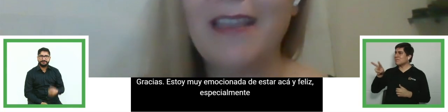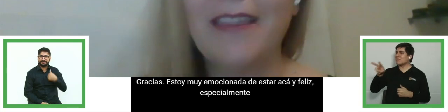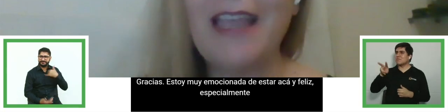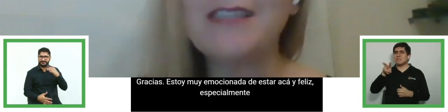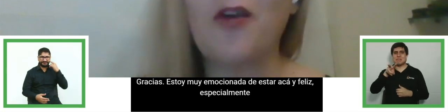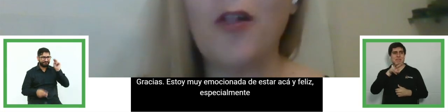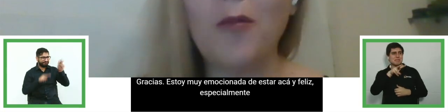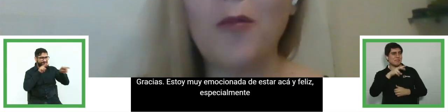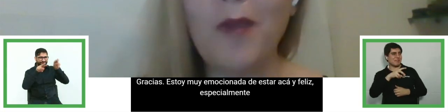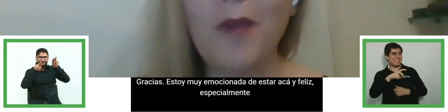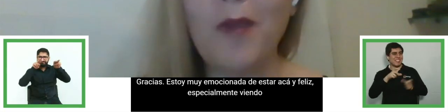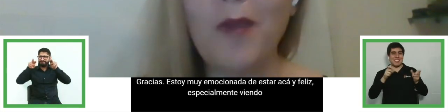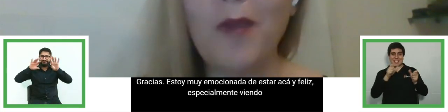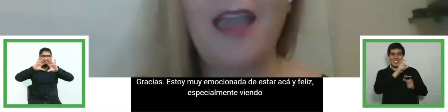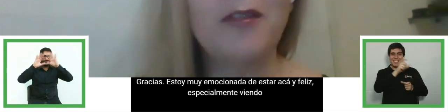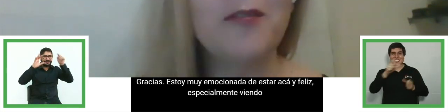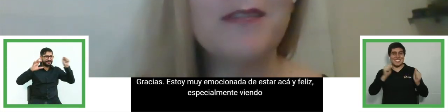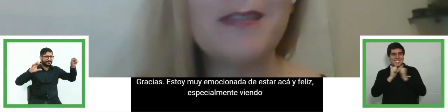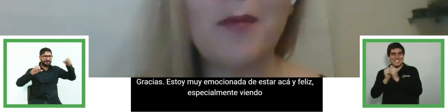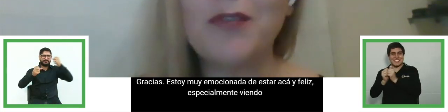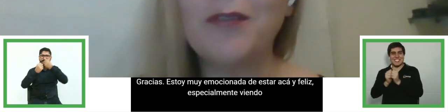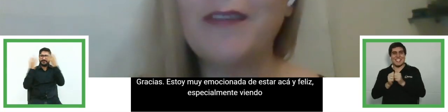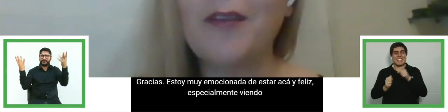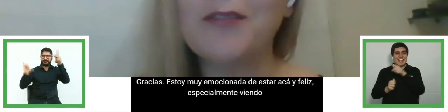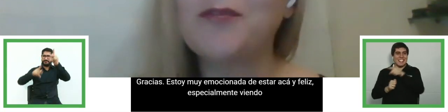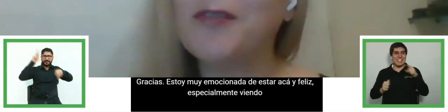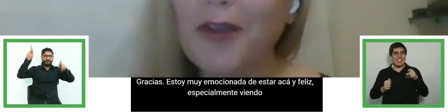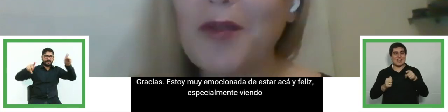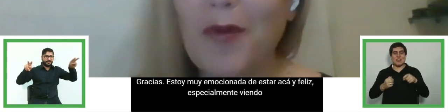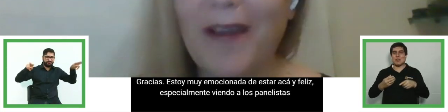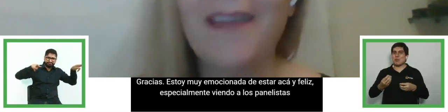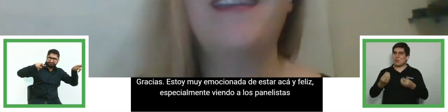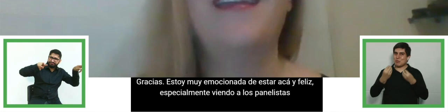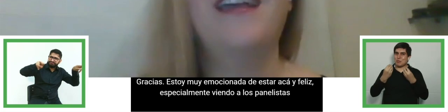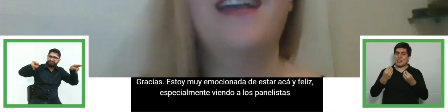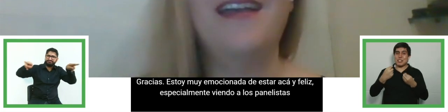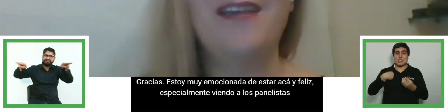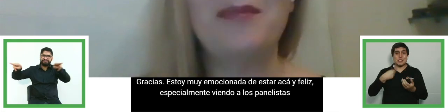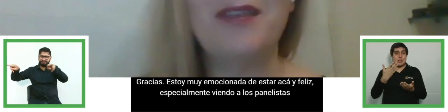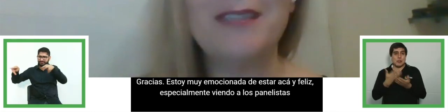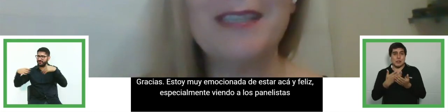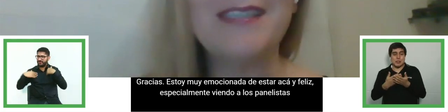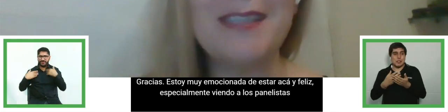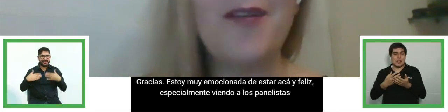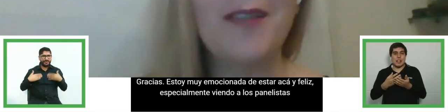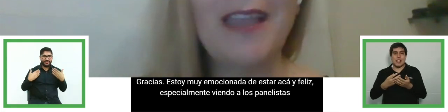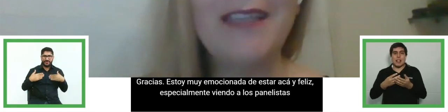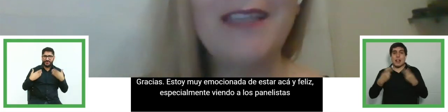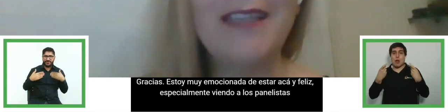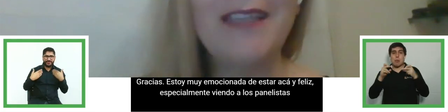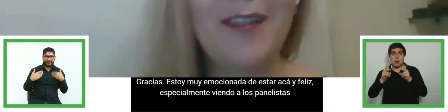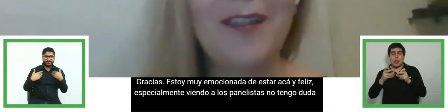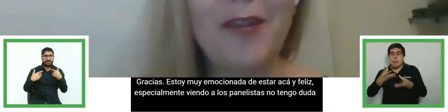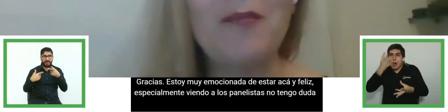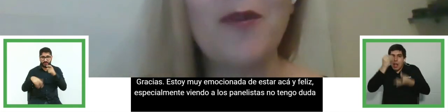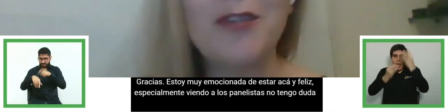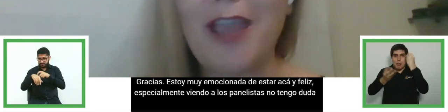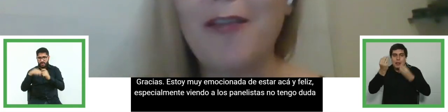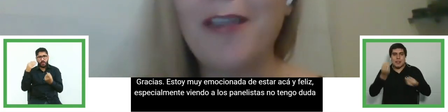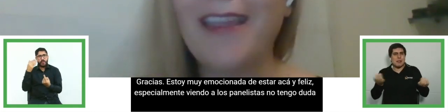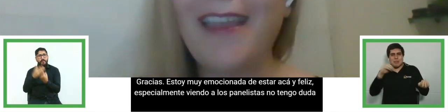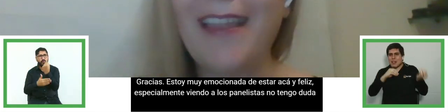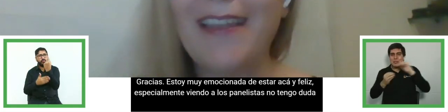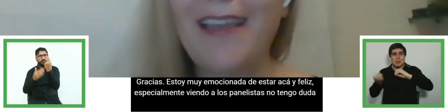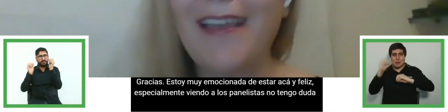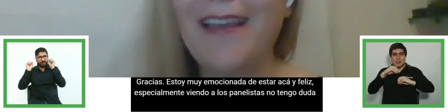opportunity also to learn more, because this is the whole idea, learning more, sharing, and without